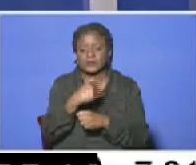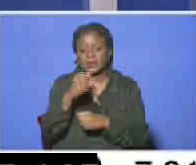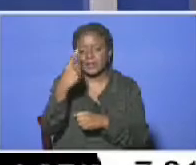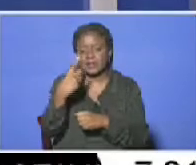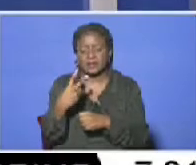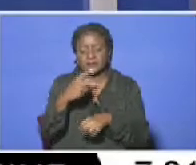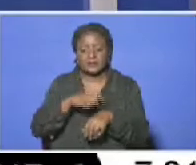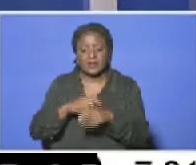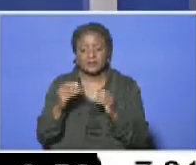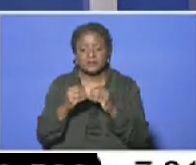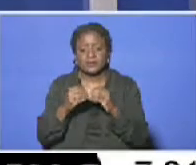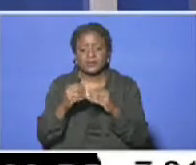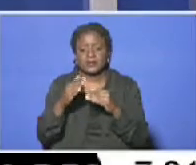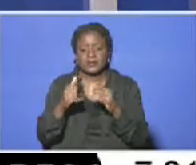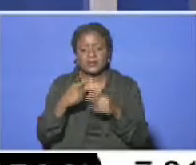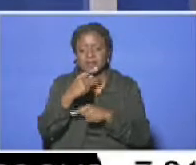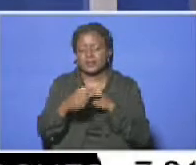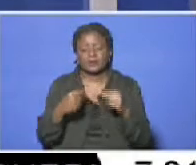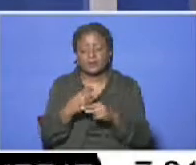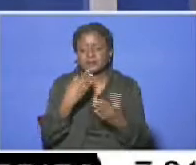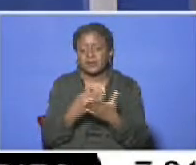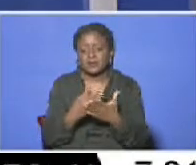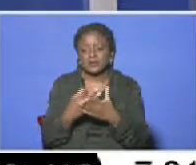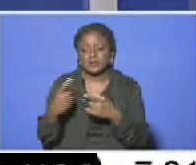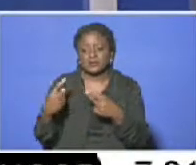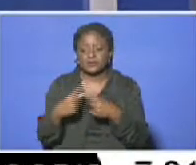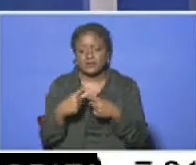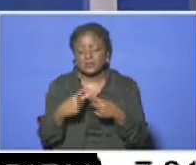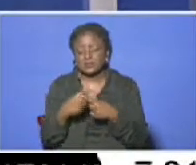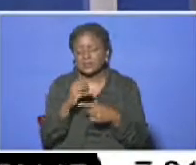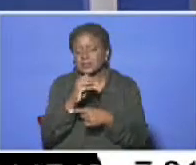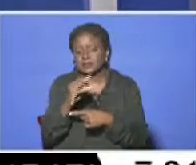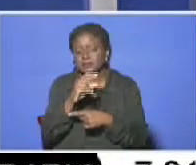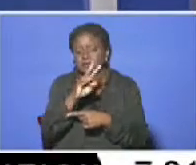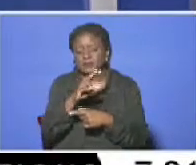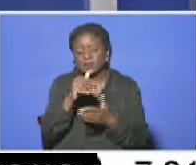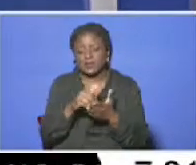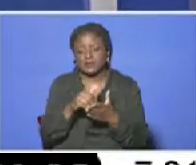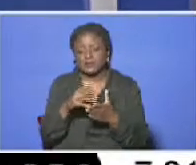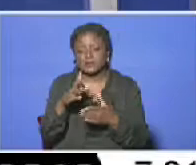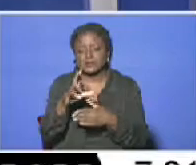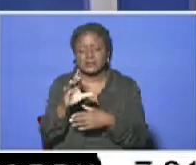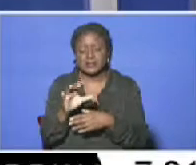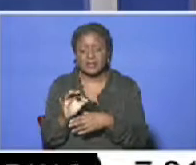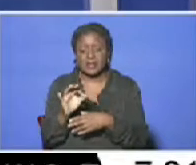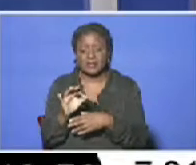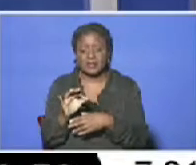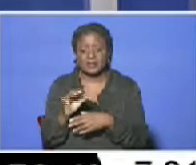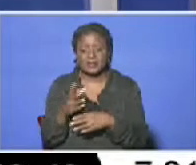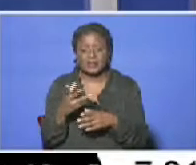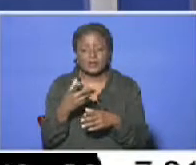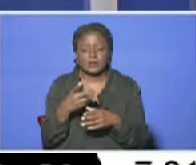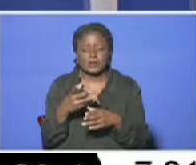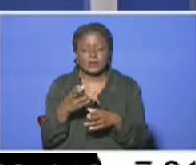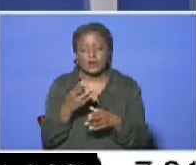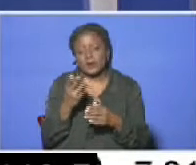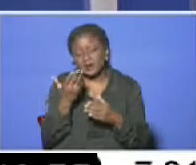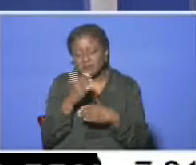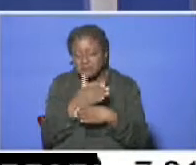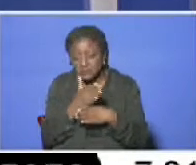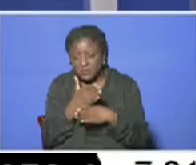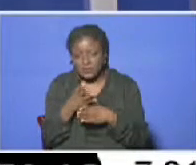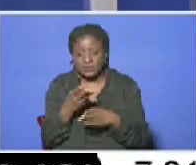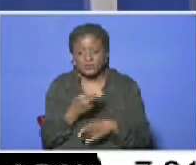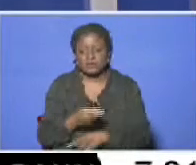financial crisis of 2009. The report further noted that modest recovery of 4.7% expected this